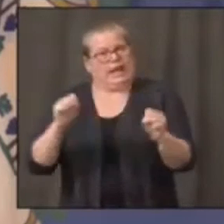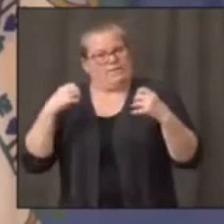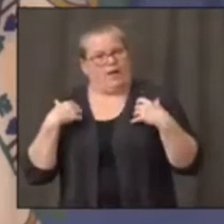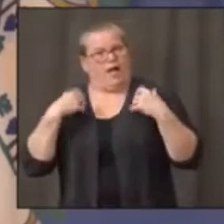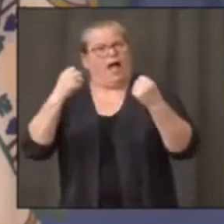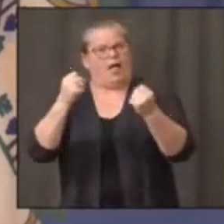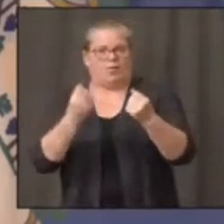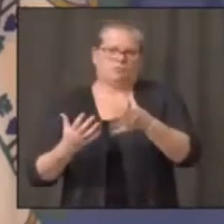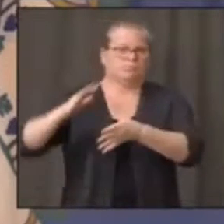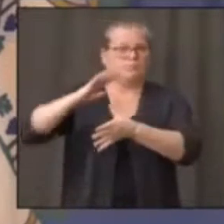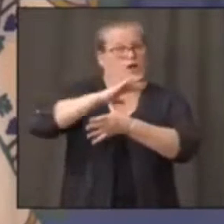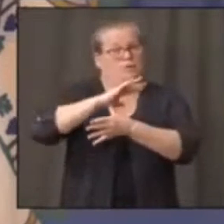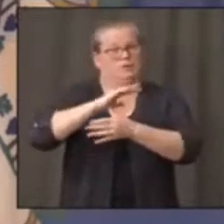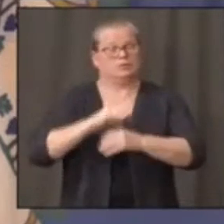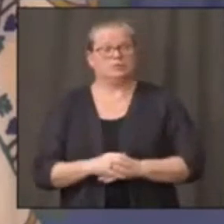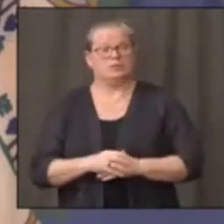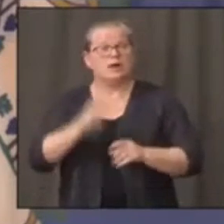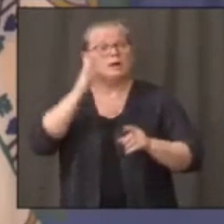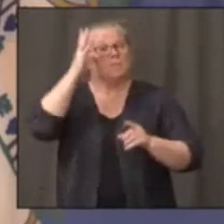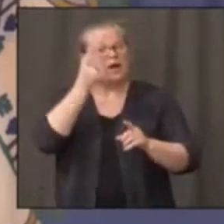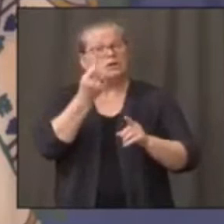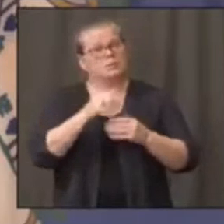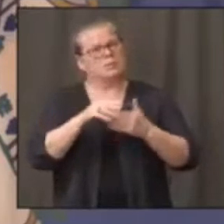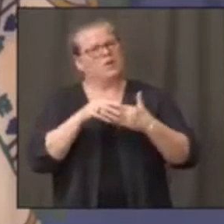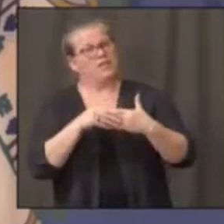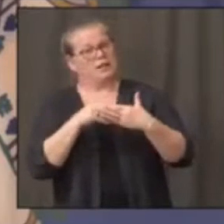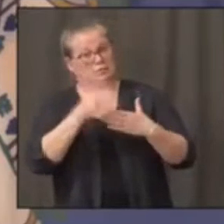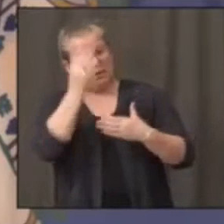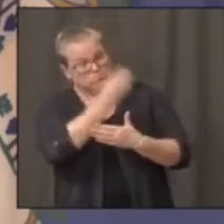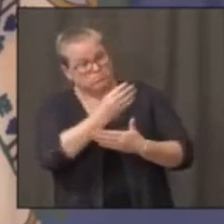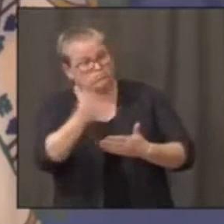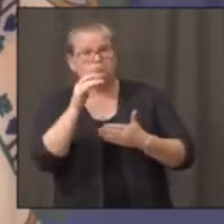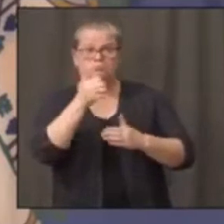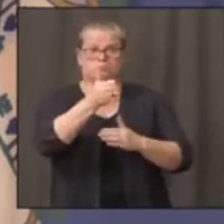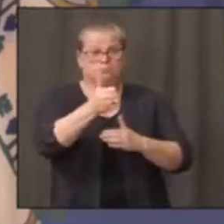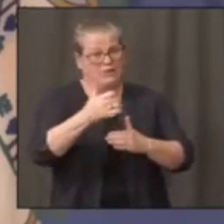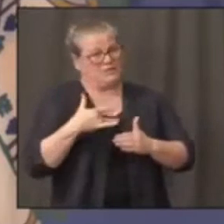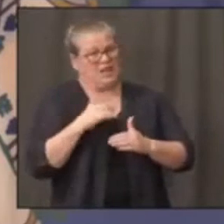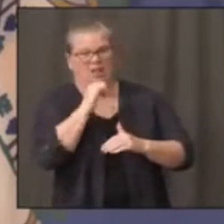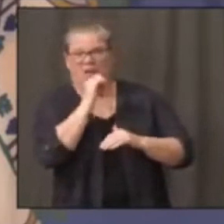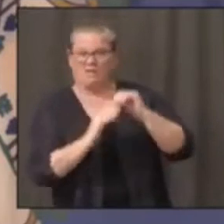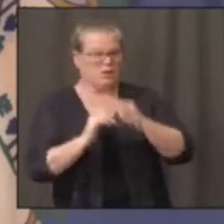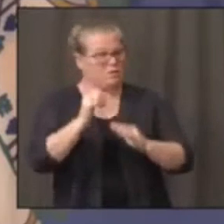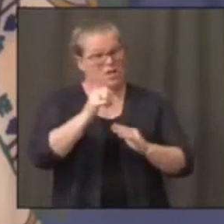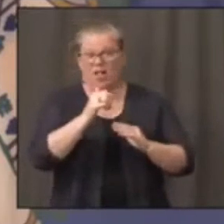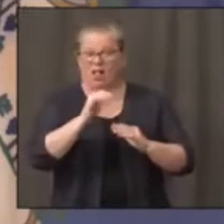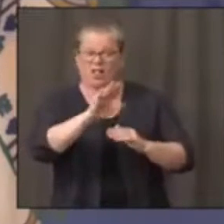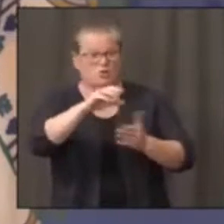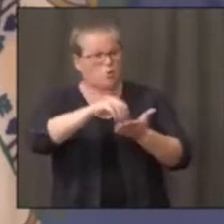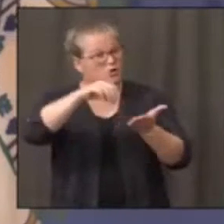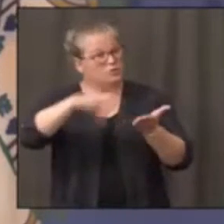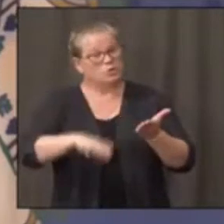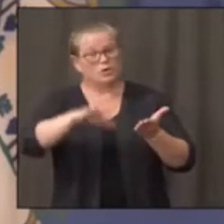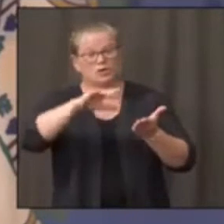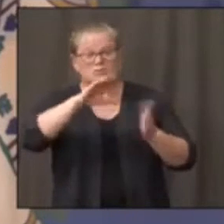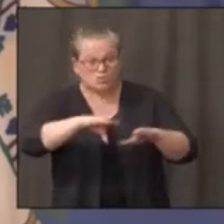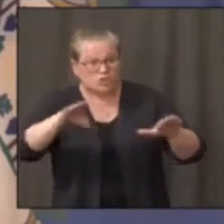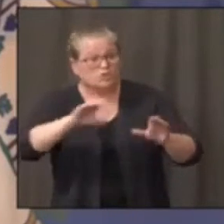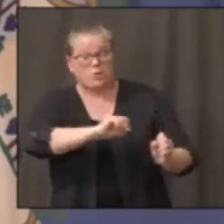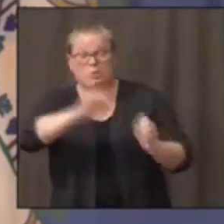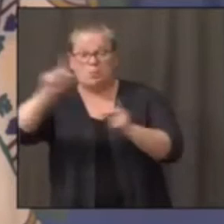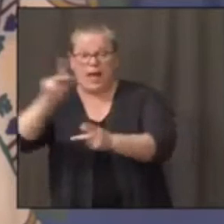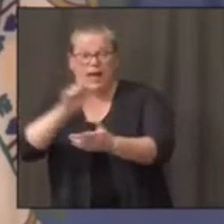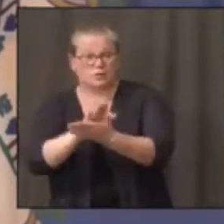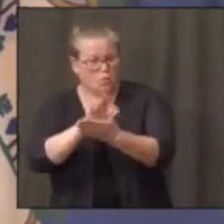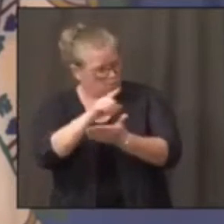because we're saying, look, if you don't feel confident with your kid going back to school at this point, we have stay-at-home options for them, and